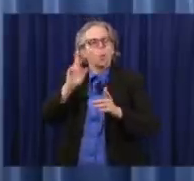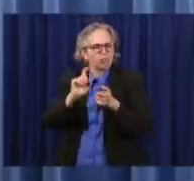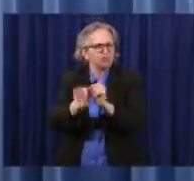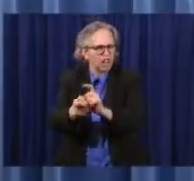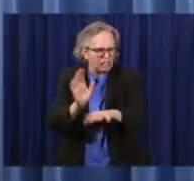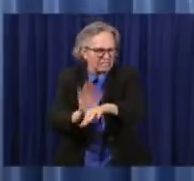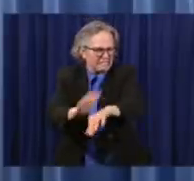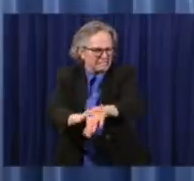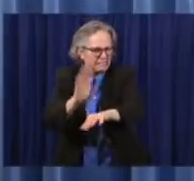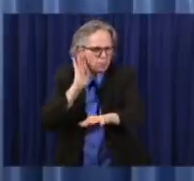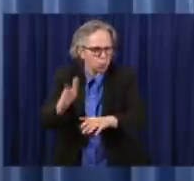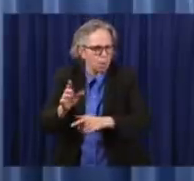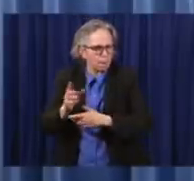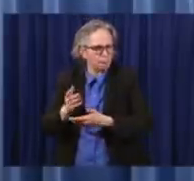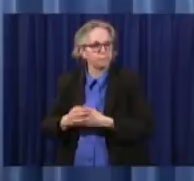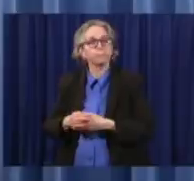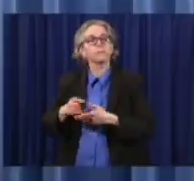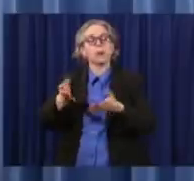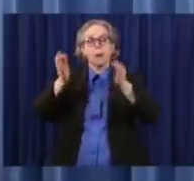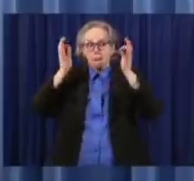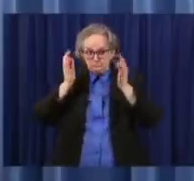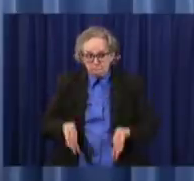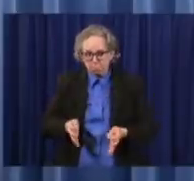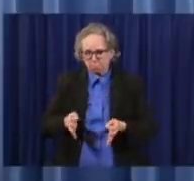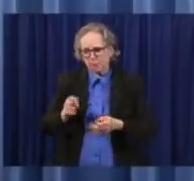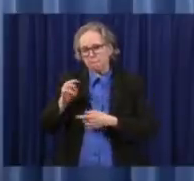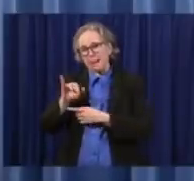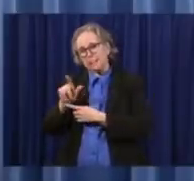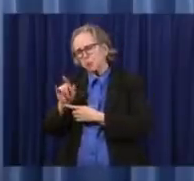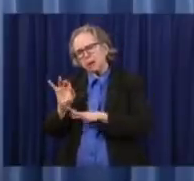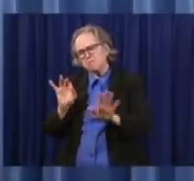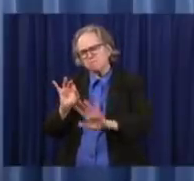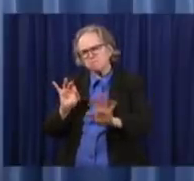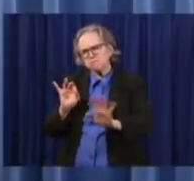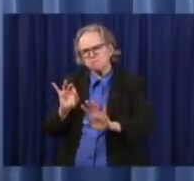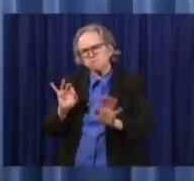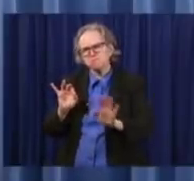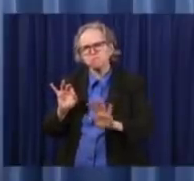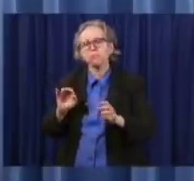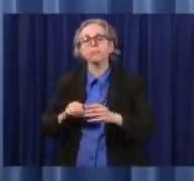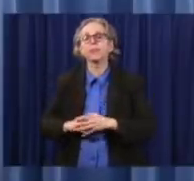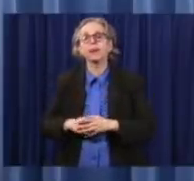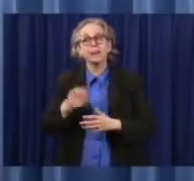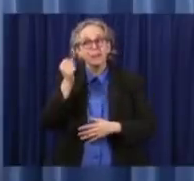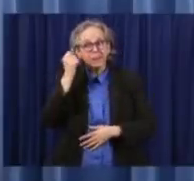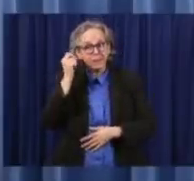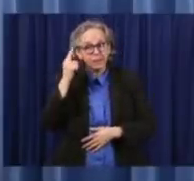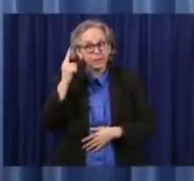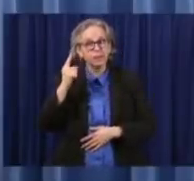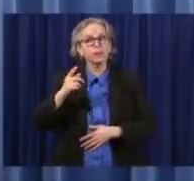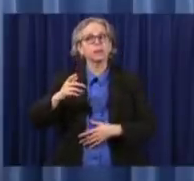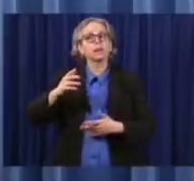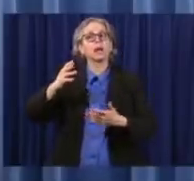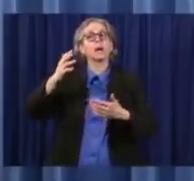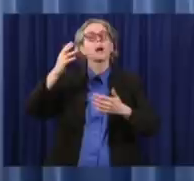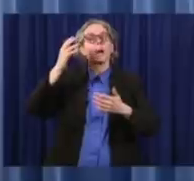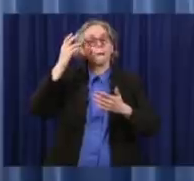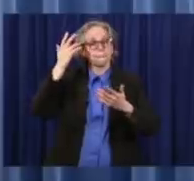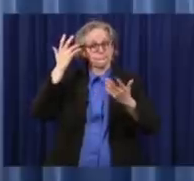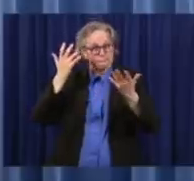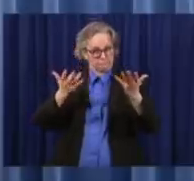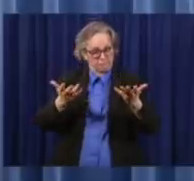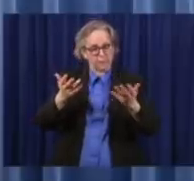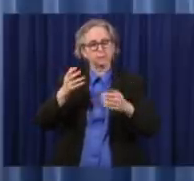be too fixated on whatever that date is. A lot of things, I said, will happen during the